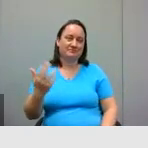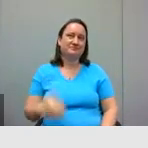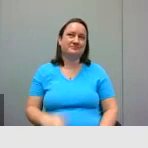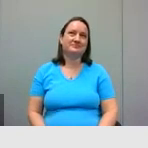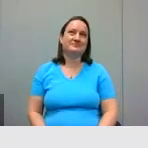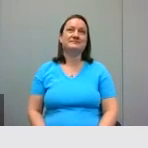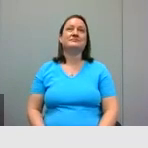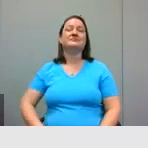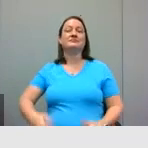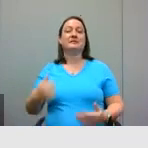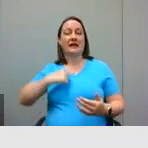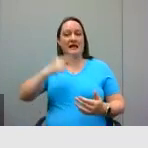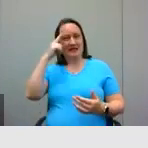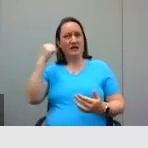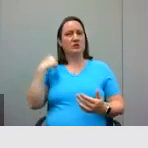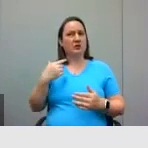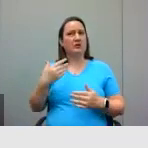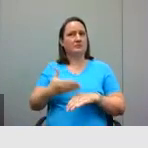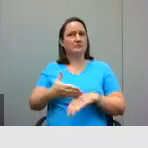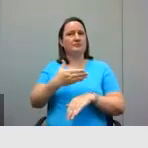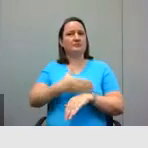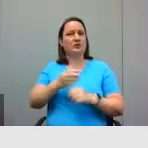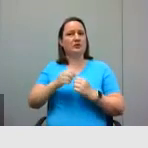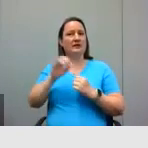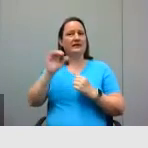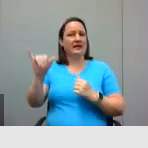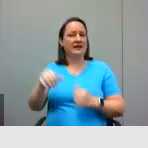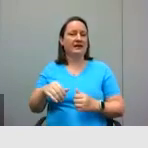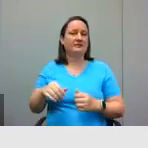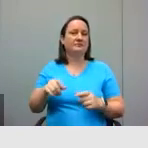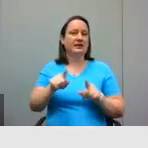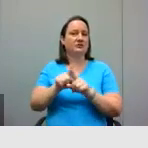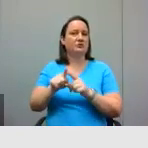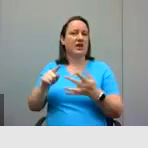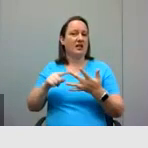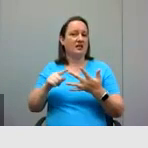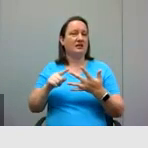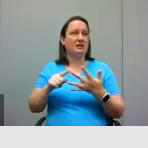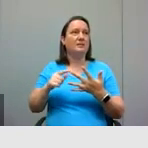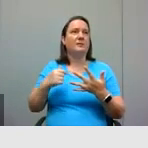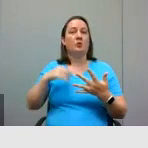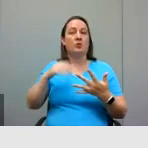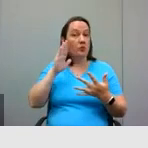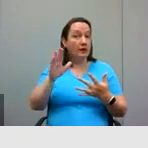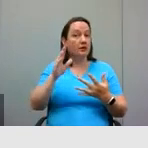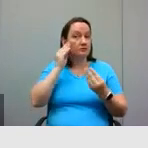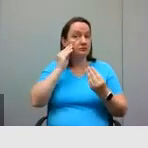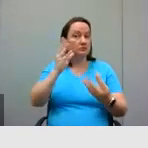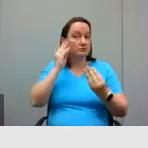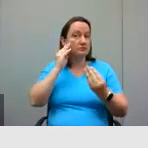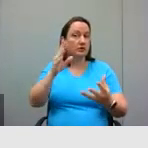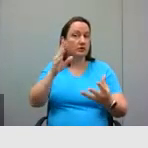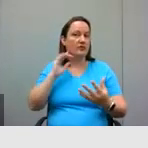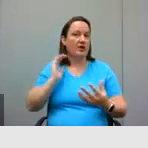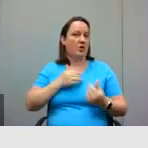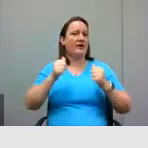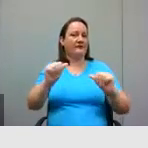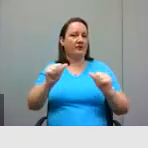I think that we can say that we're kind of making progress on that recommendation too. But we're going to keep you posted on these